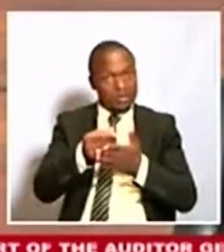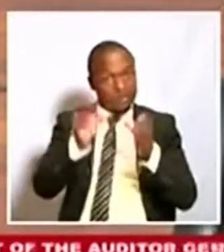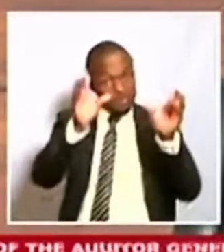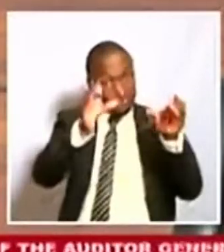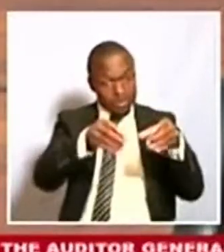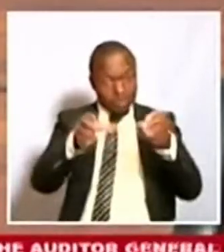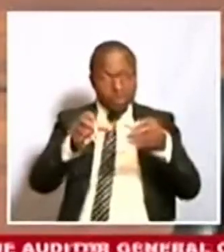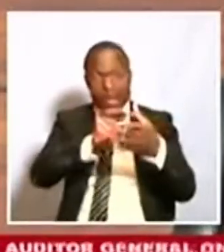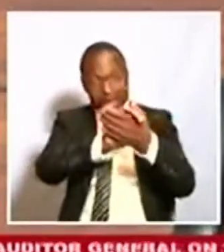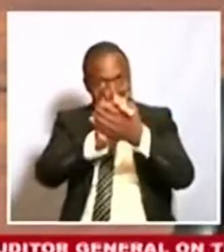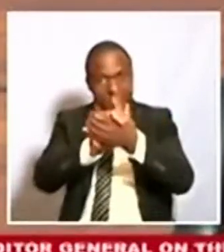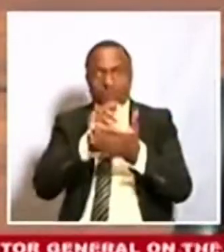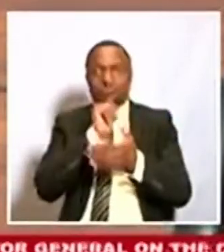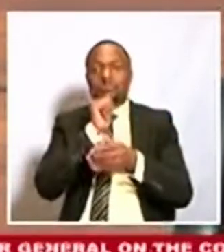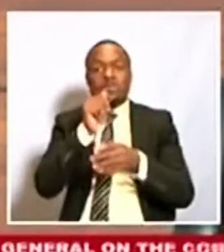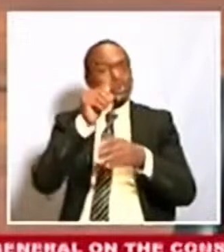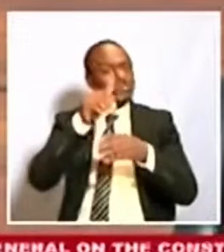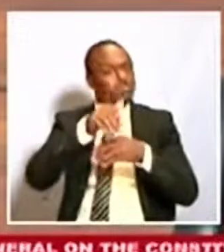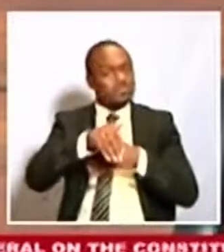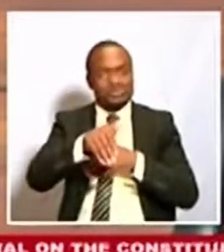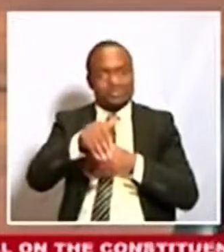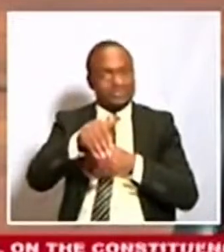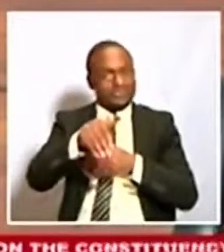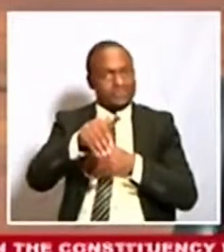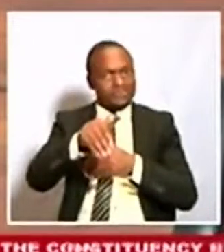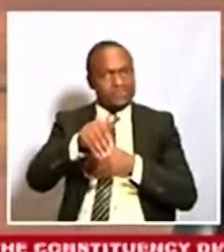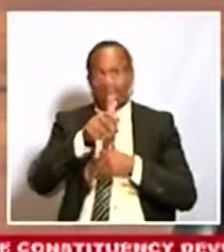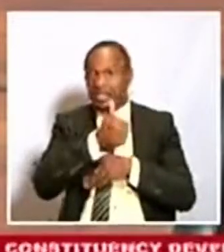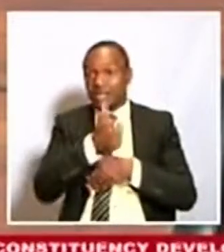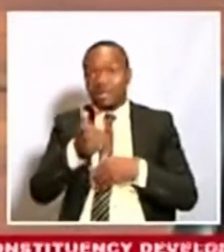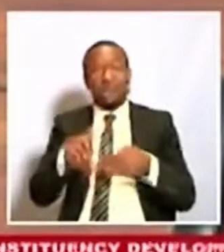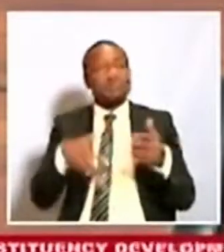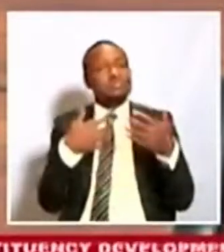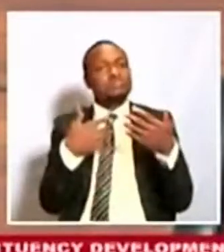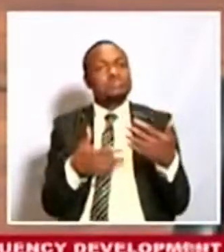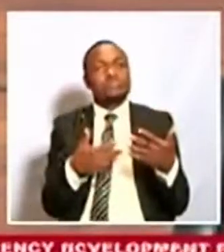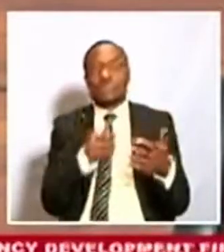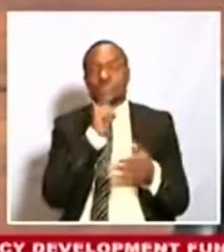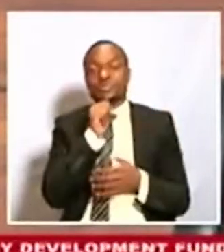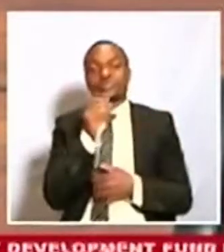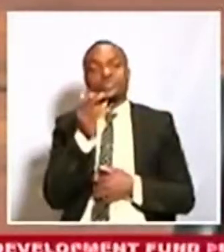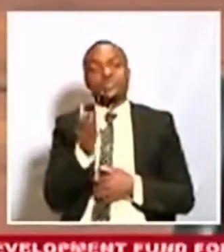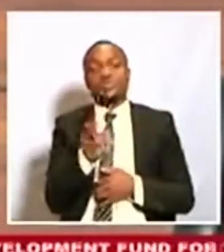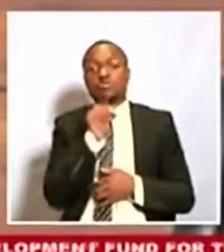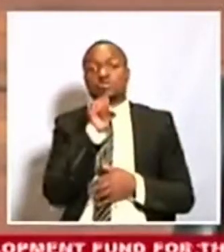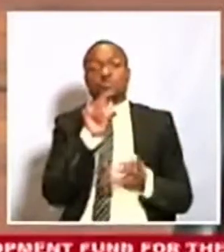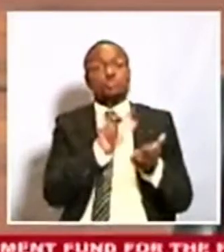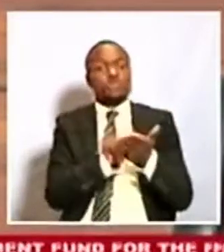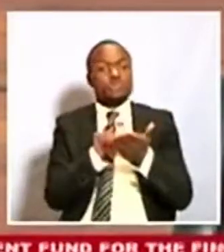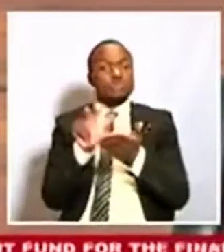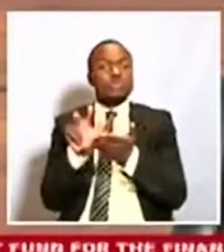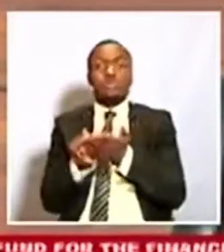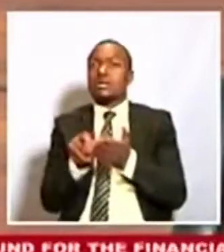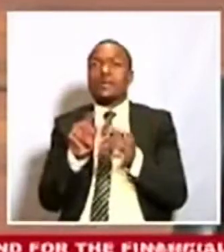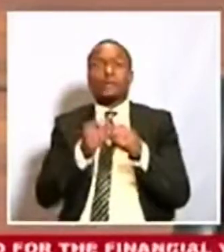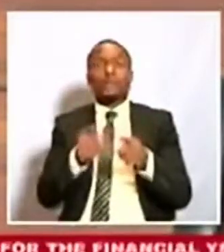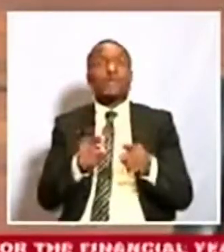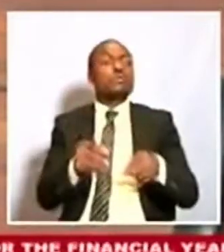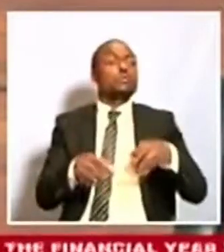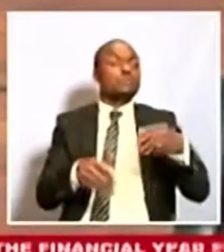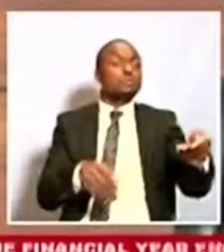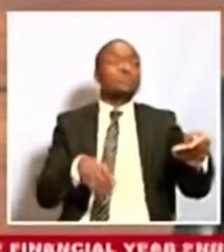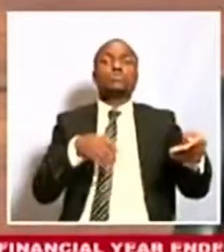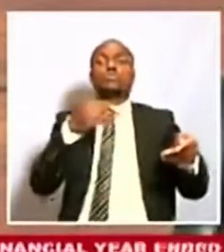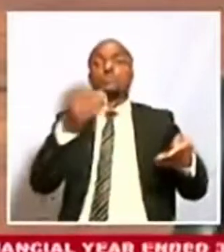and cooperatives that are not registered, is other documents unsigned. You keep on giving, you give